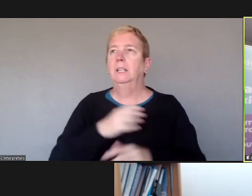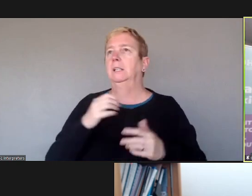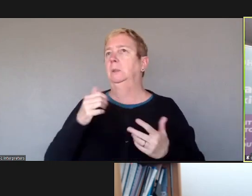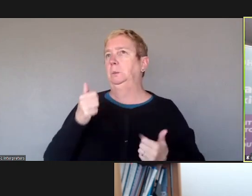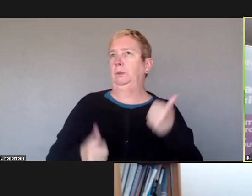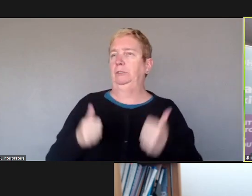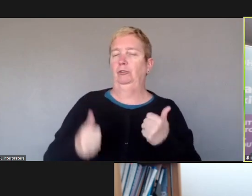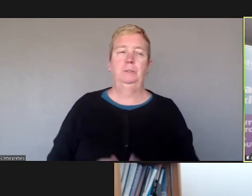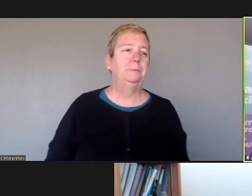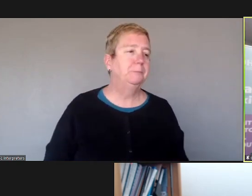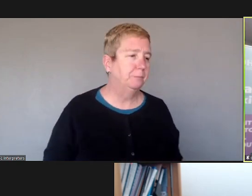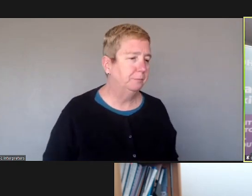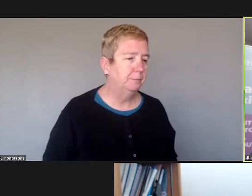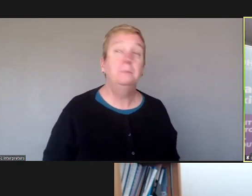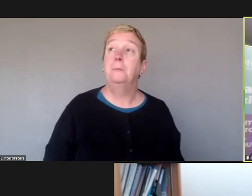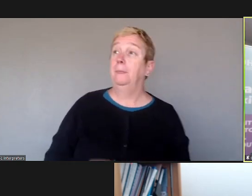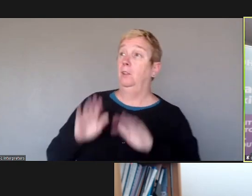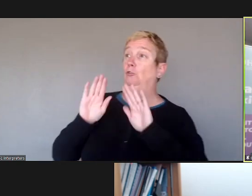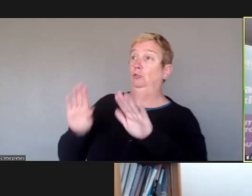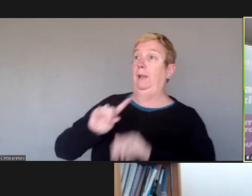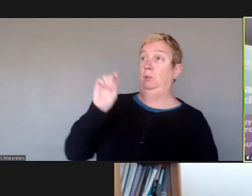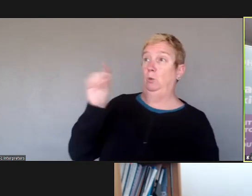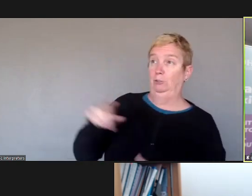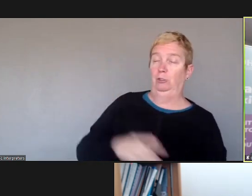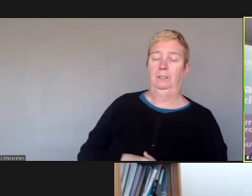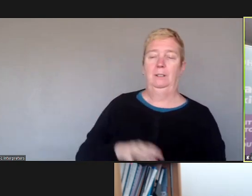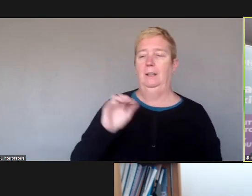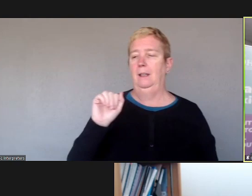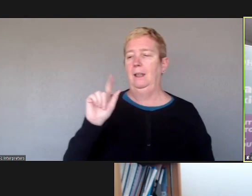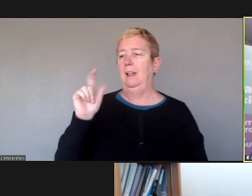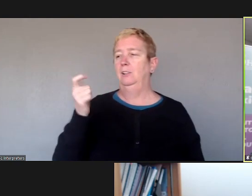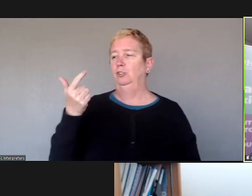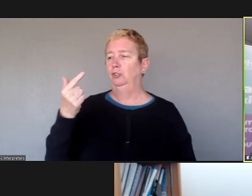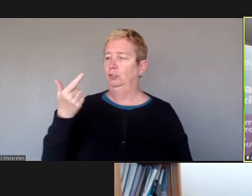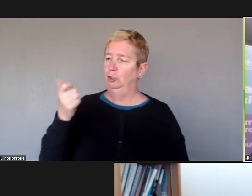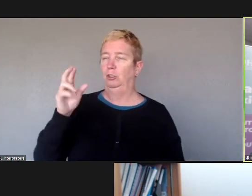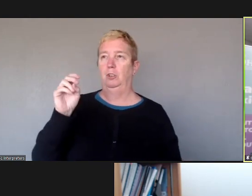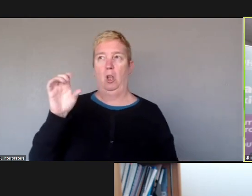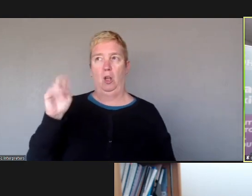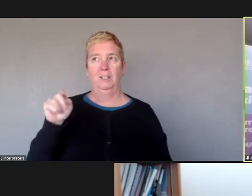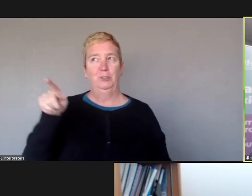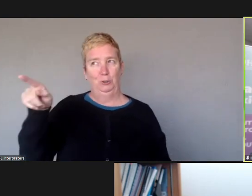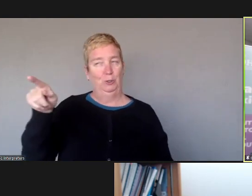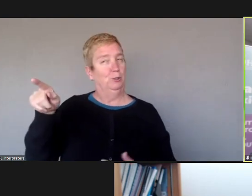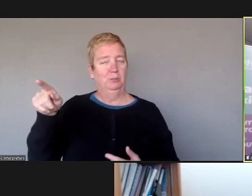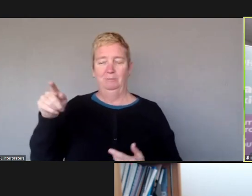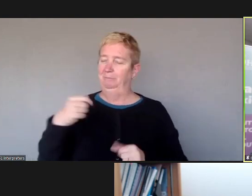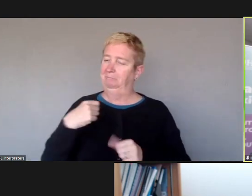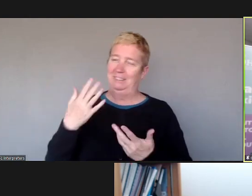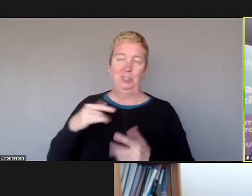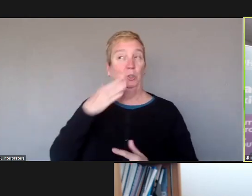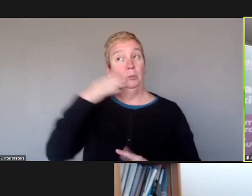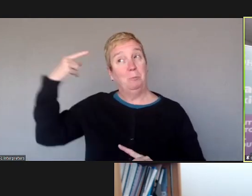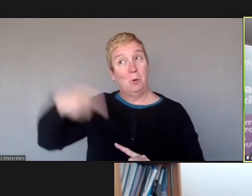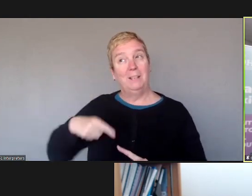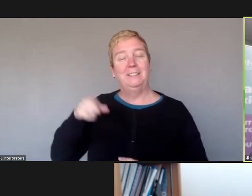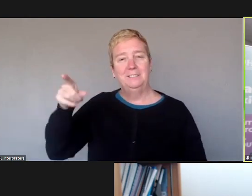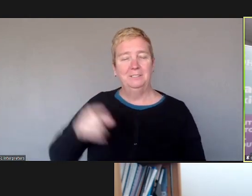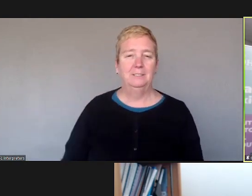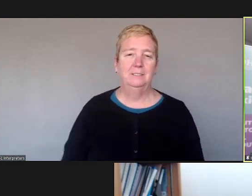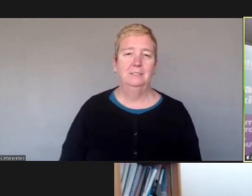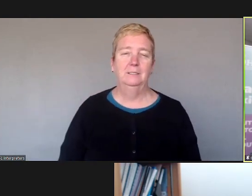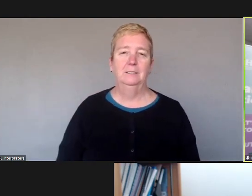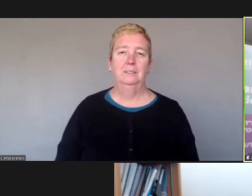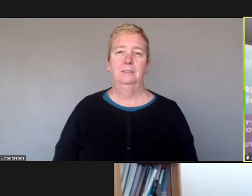It's a great question. And Algernon, you're making the very, very appropriate point that